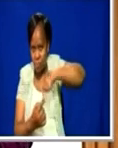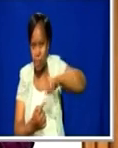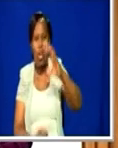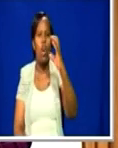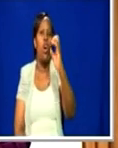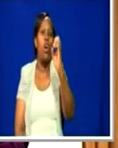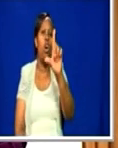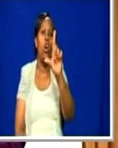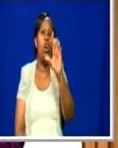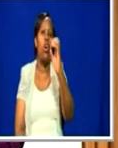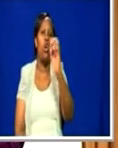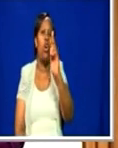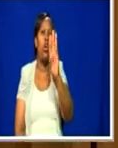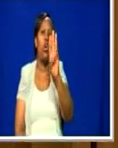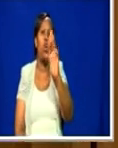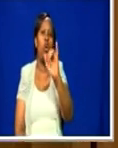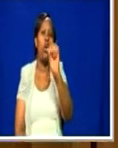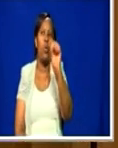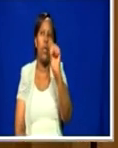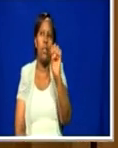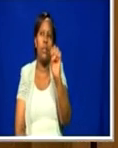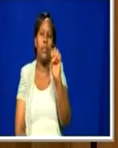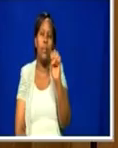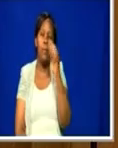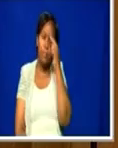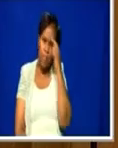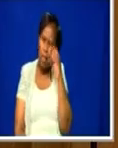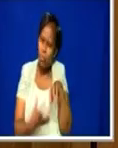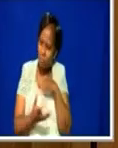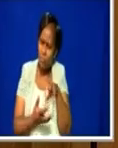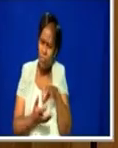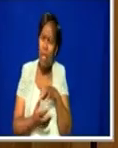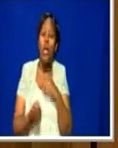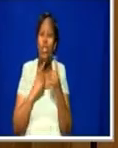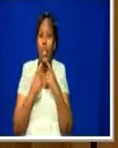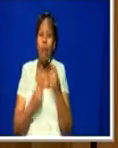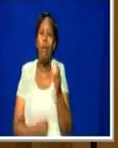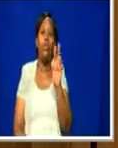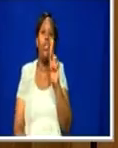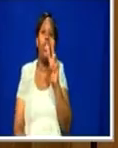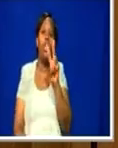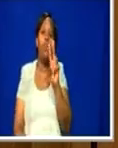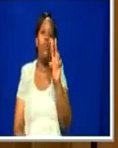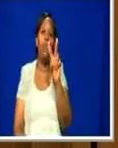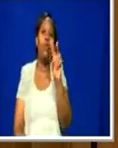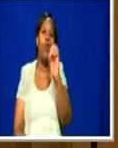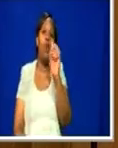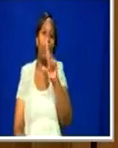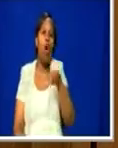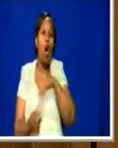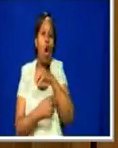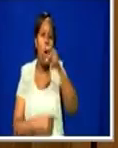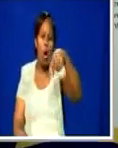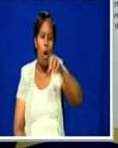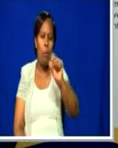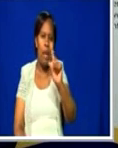clockwise. In a clockwise. I think you've mixed it up. Yes. Because when you're talking about revolving, all the planets revolve revolve.